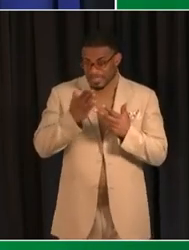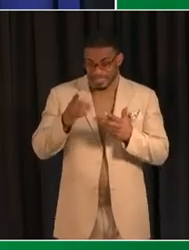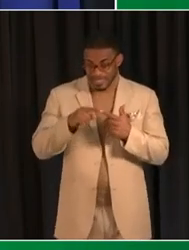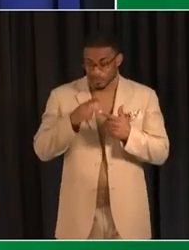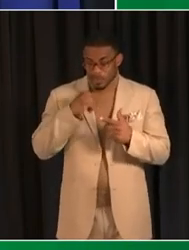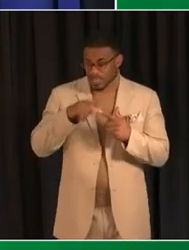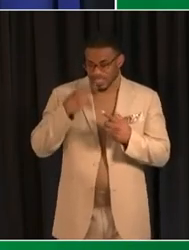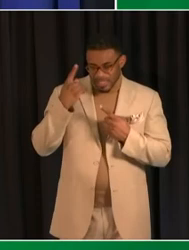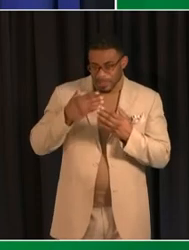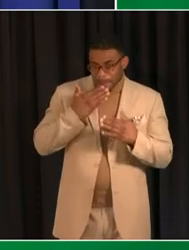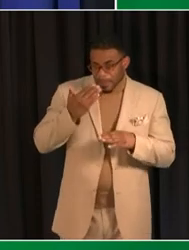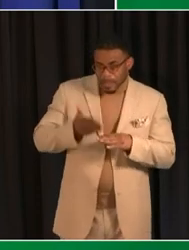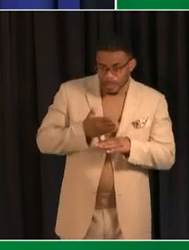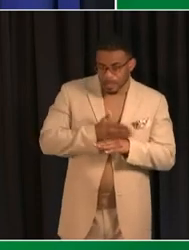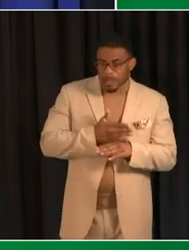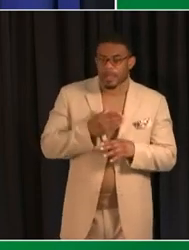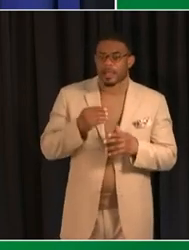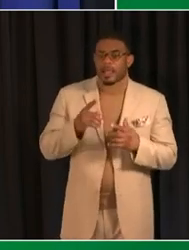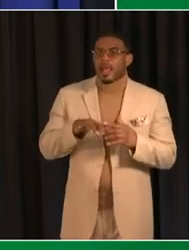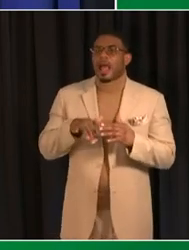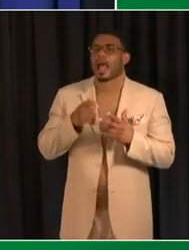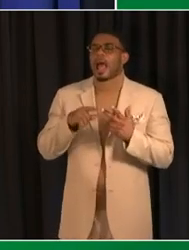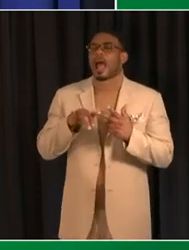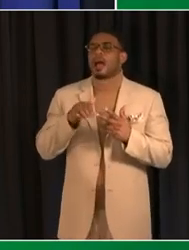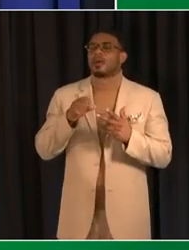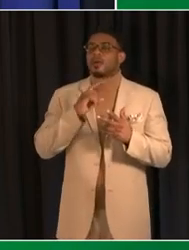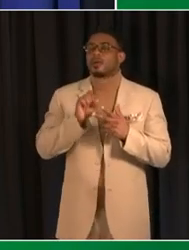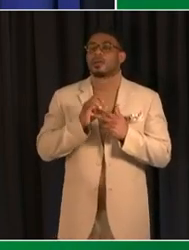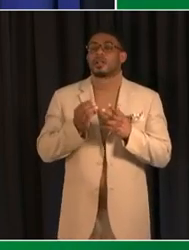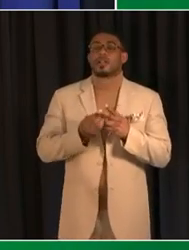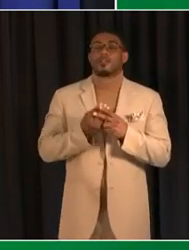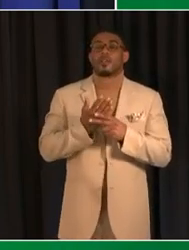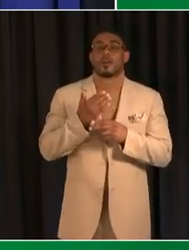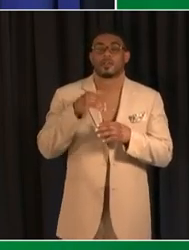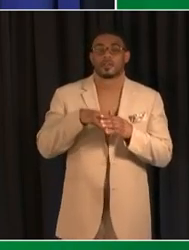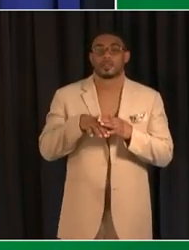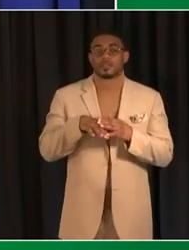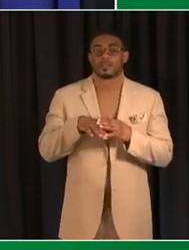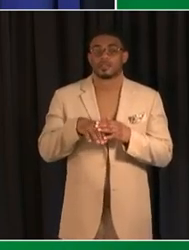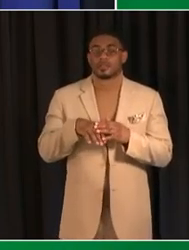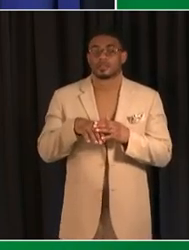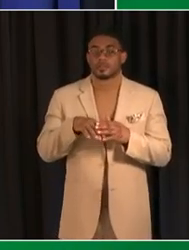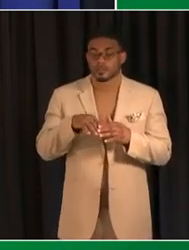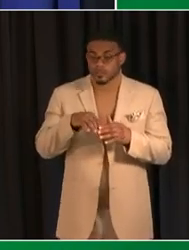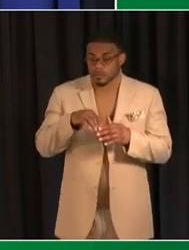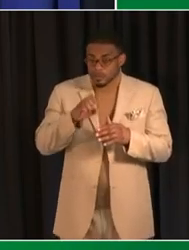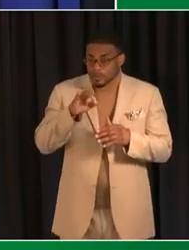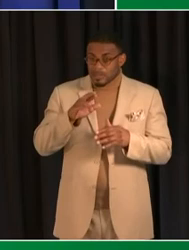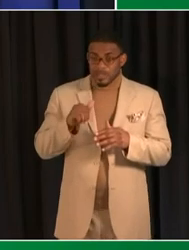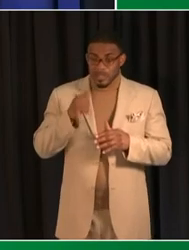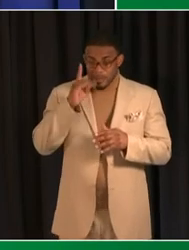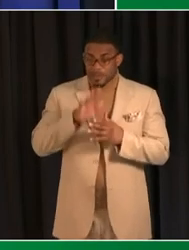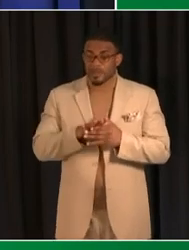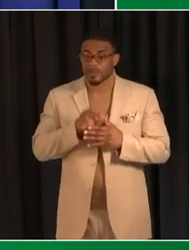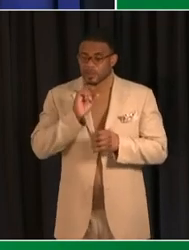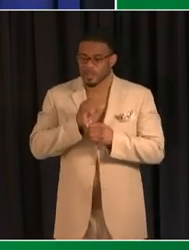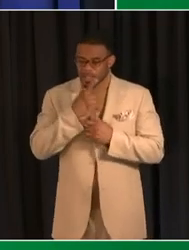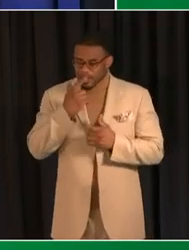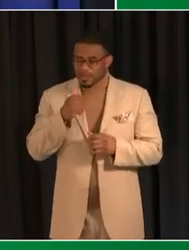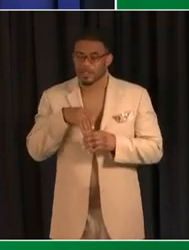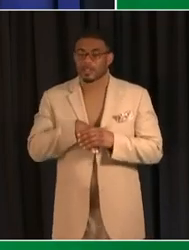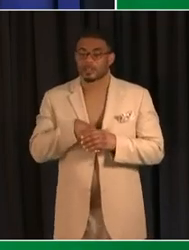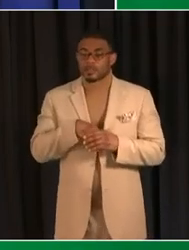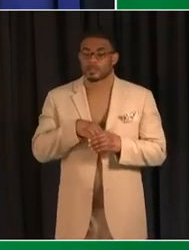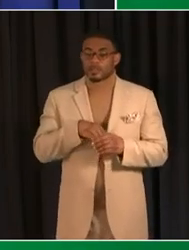that we could make better, and how can we really evolve into this new era I believe we're